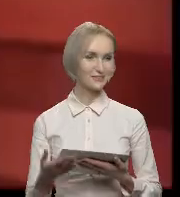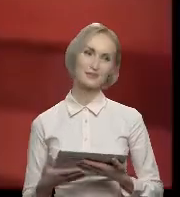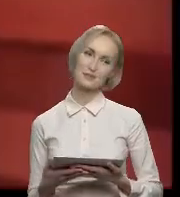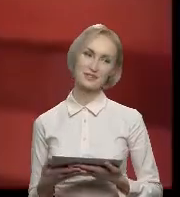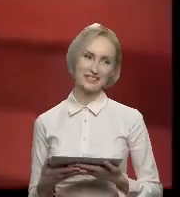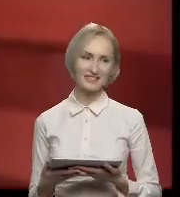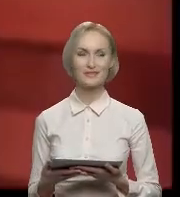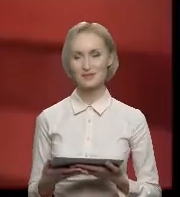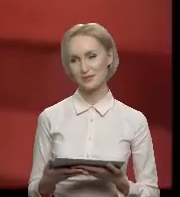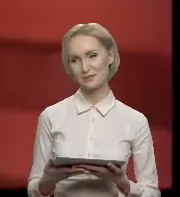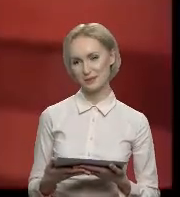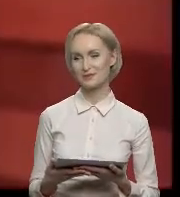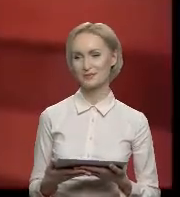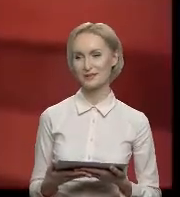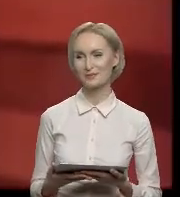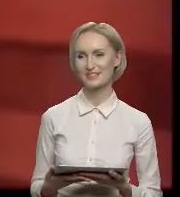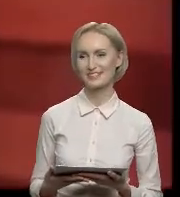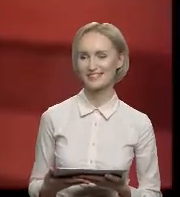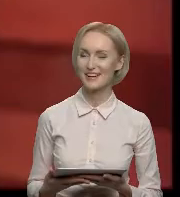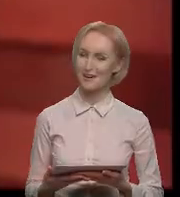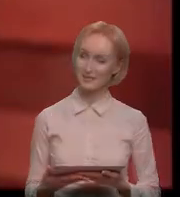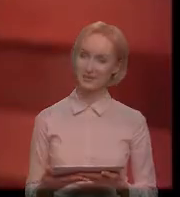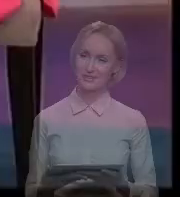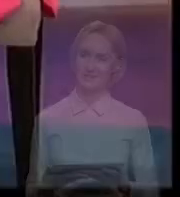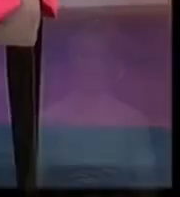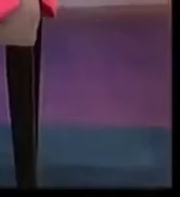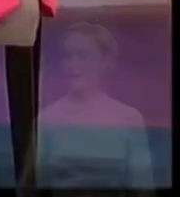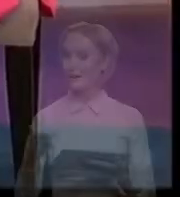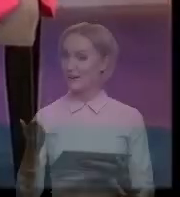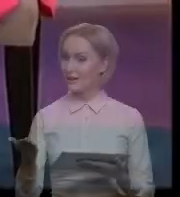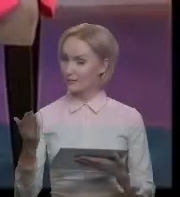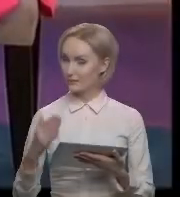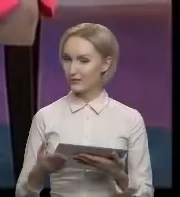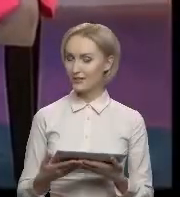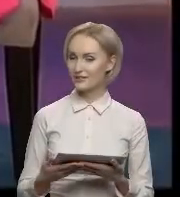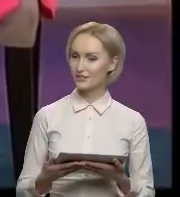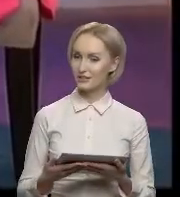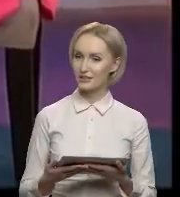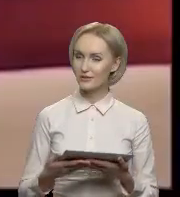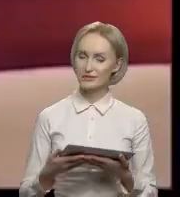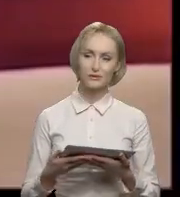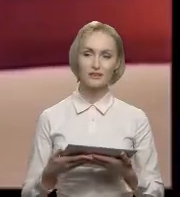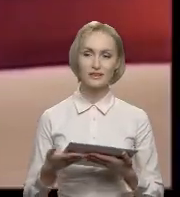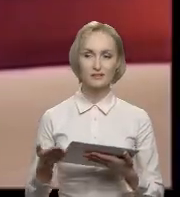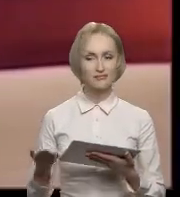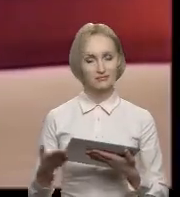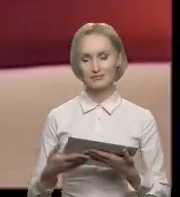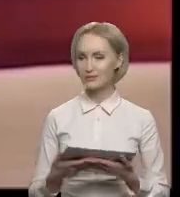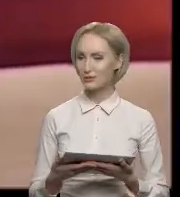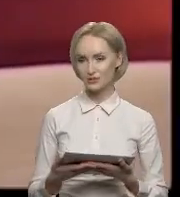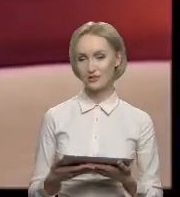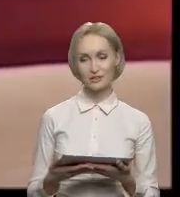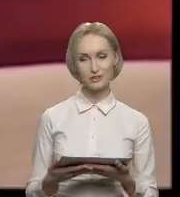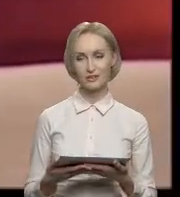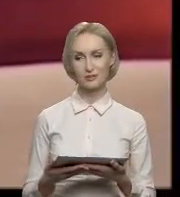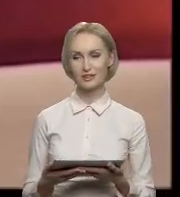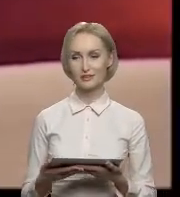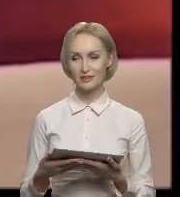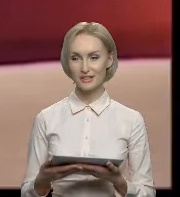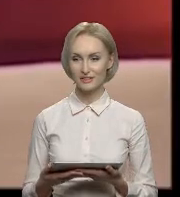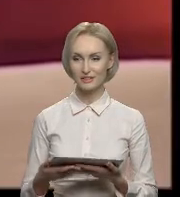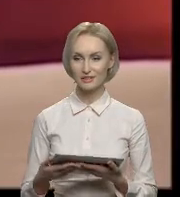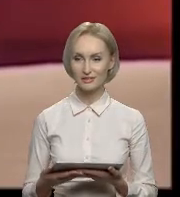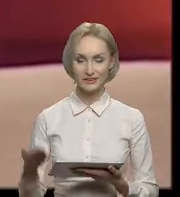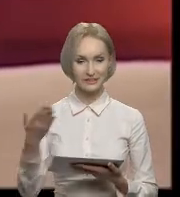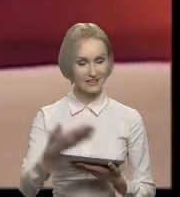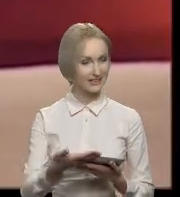But isn't it true that he says that one of his friends might be the baby daddy? And that he knows that's not true. What are the